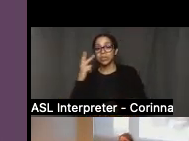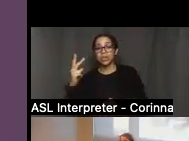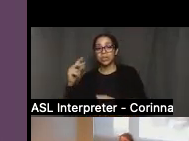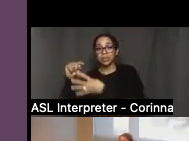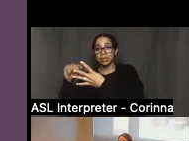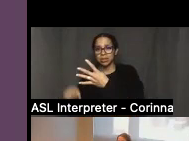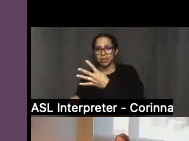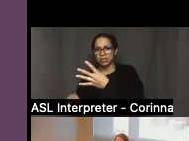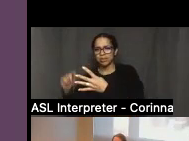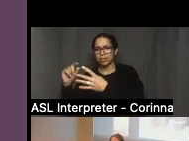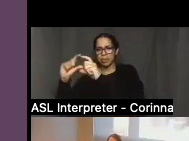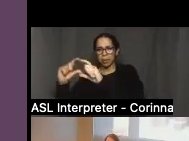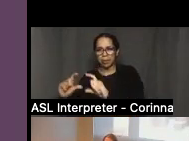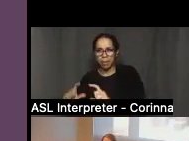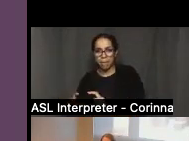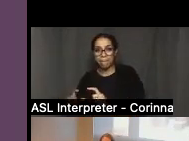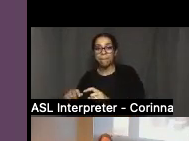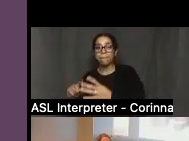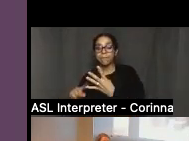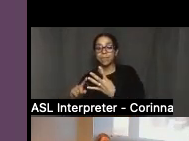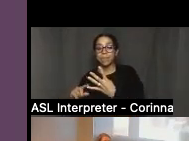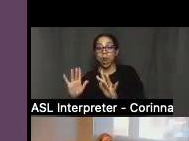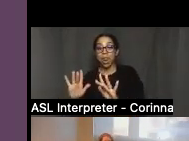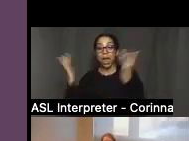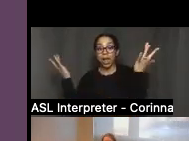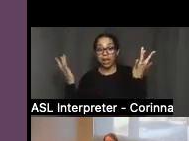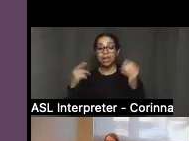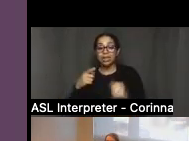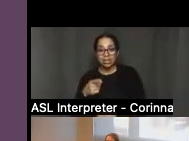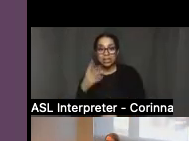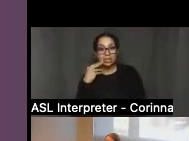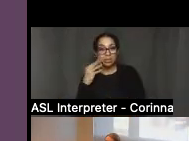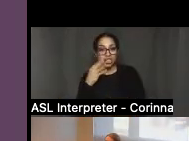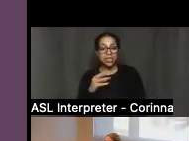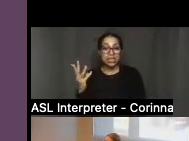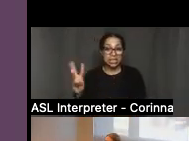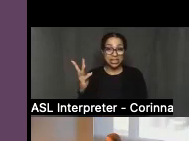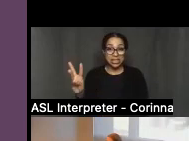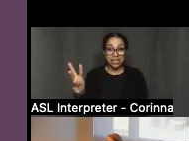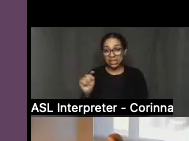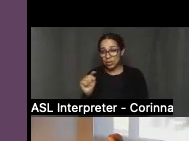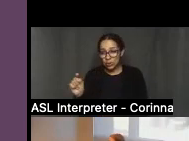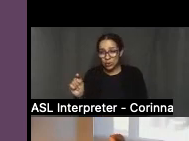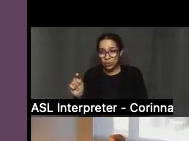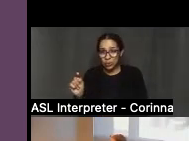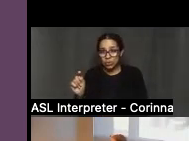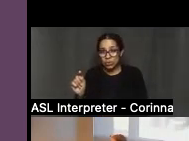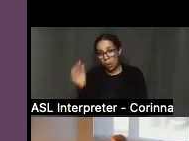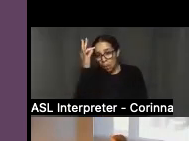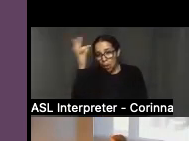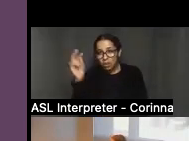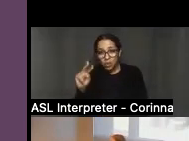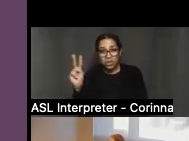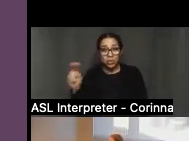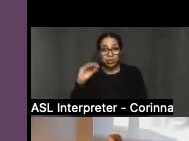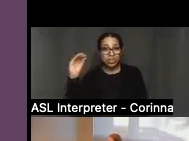having and experiencing food insecurity rates of 16 to almost 22% of people who live there.